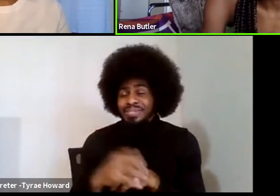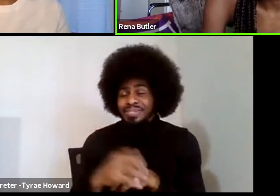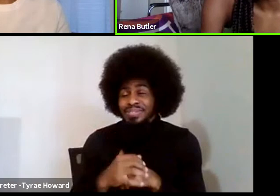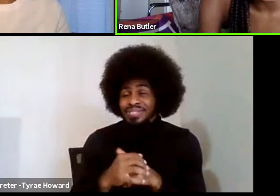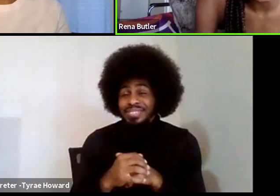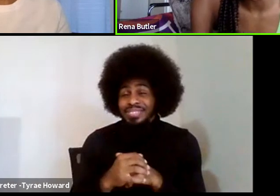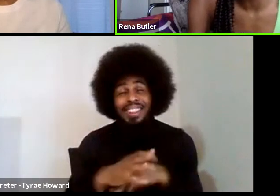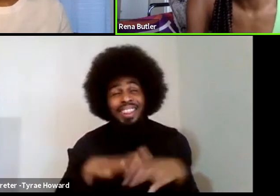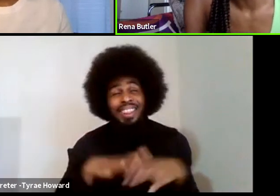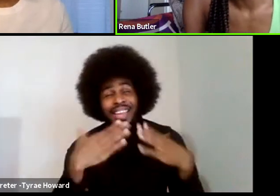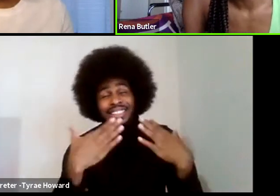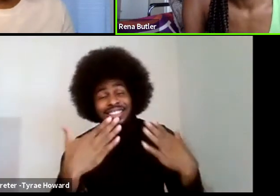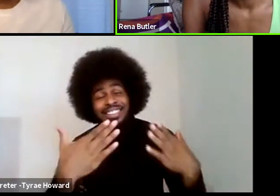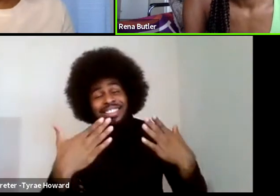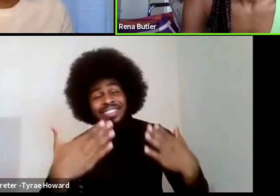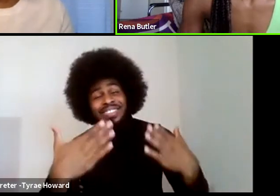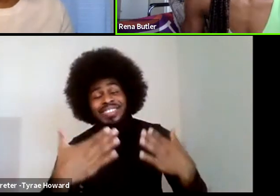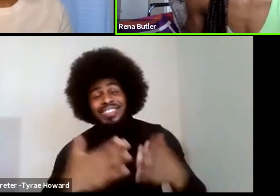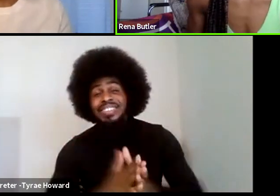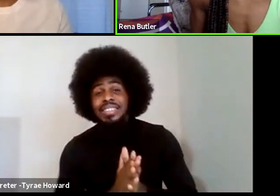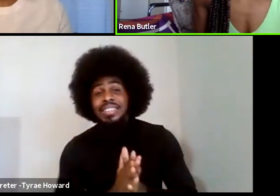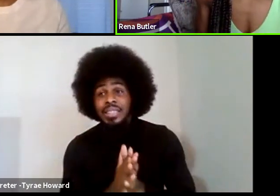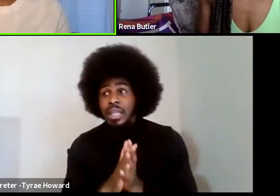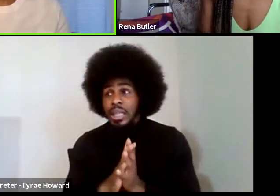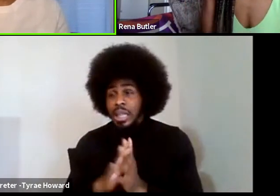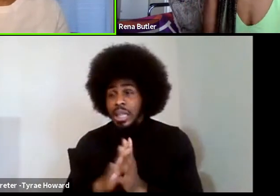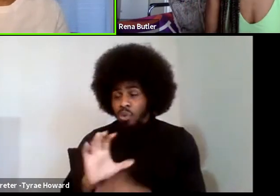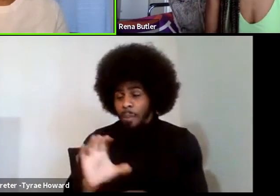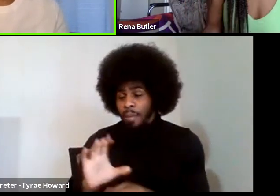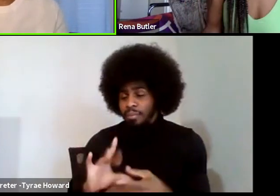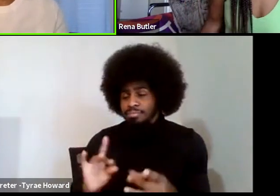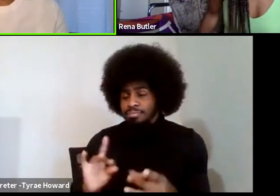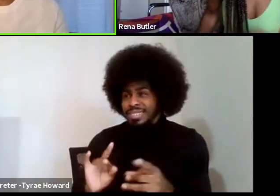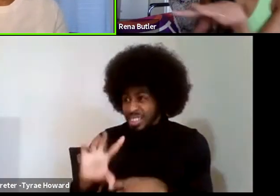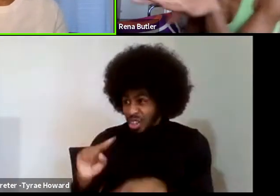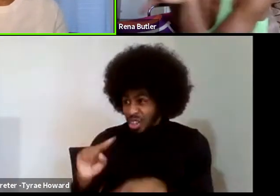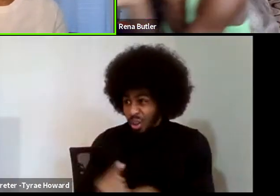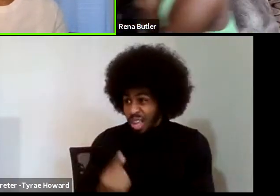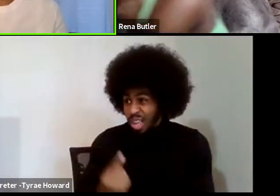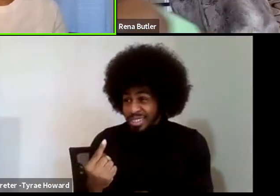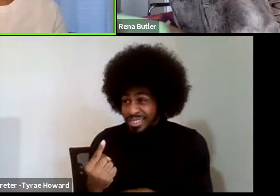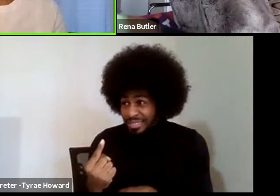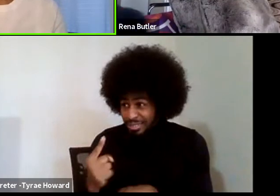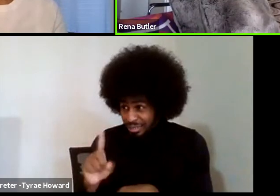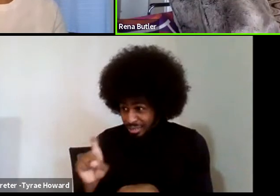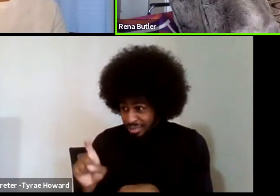Thank you. Is that the only one that you did?